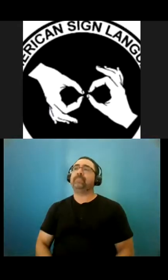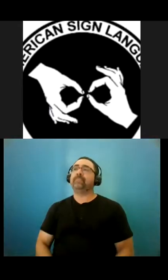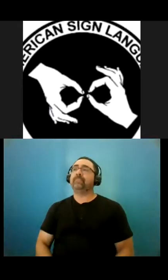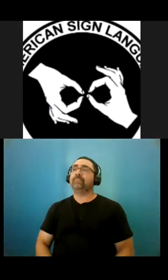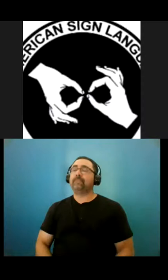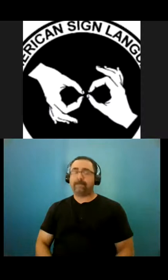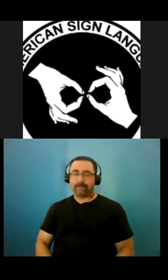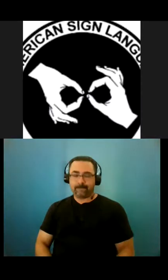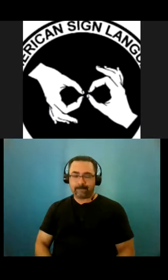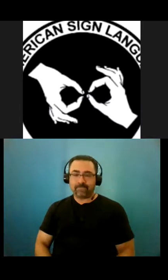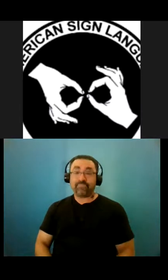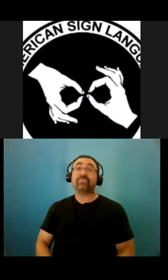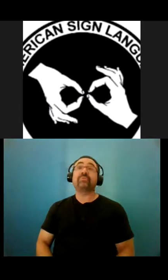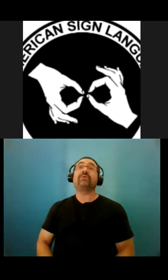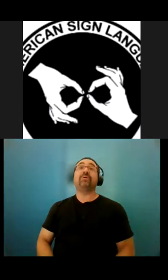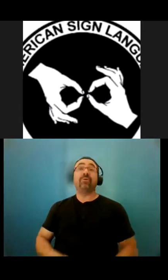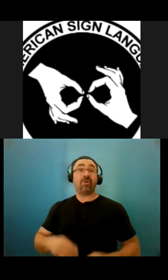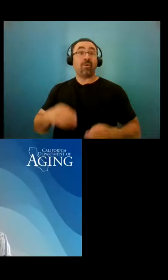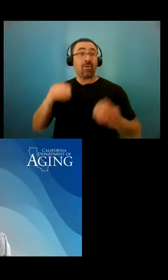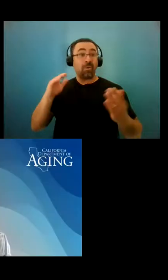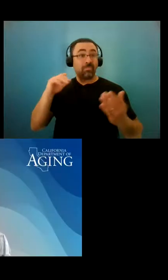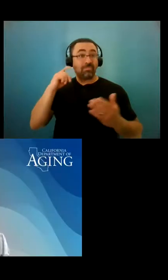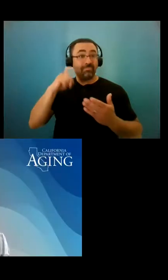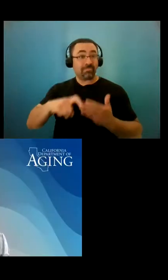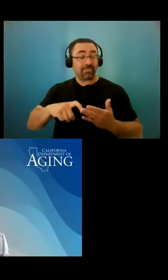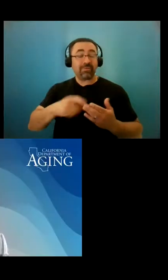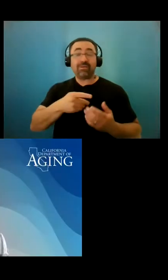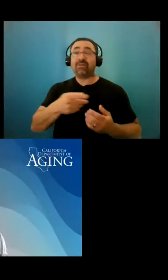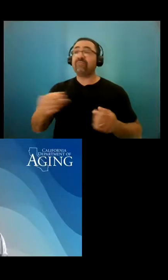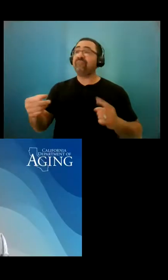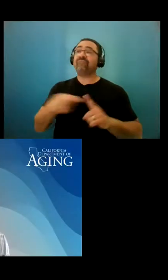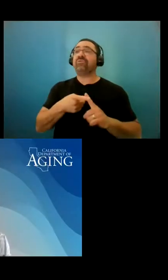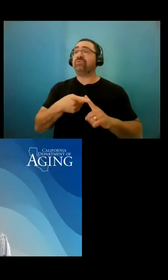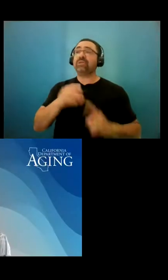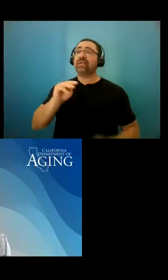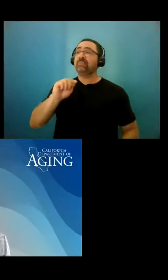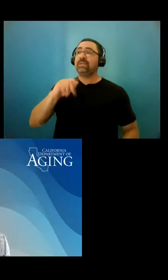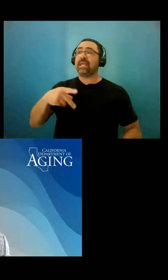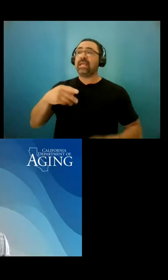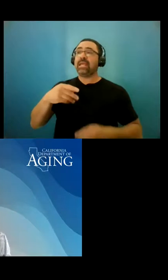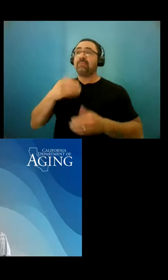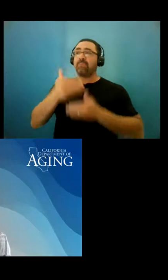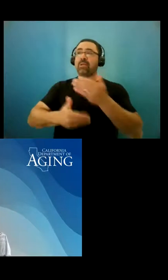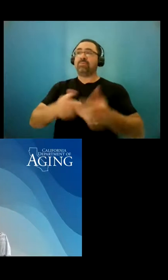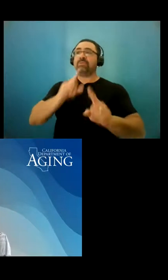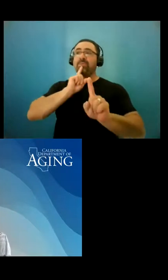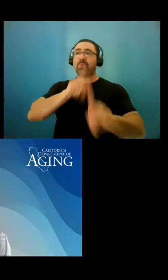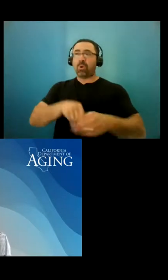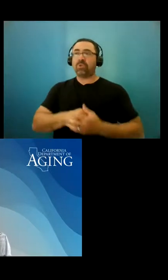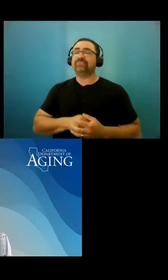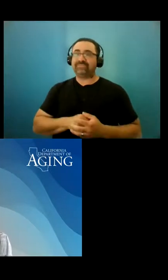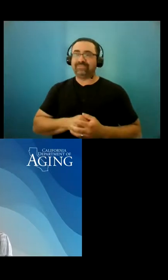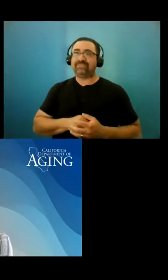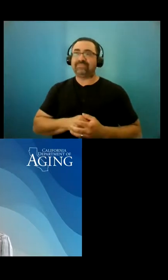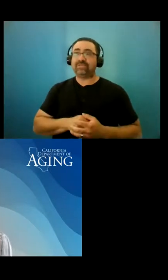So I hope everyone noticed that yesterday we released our first MPA progress report. This is